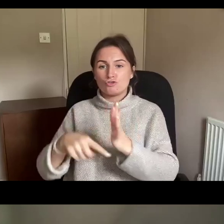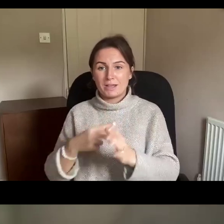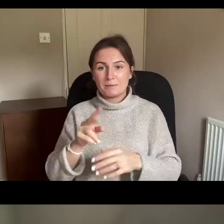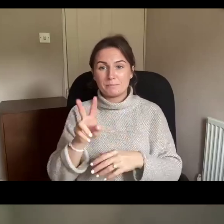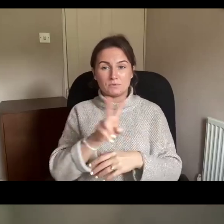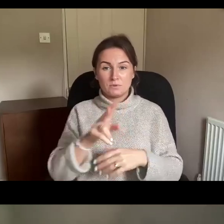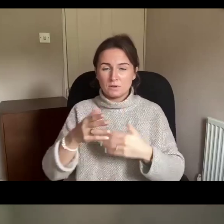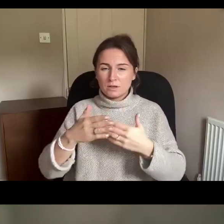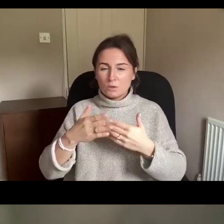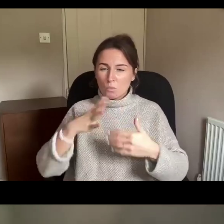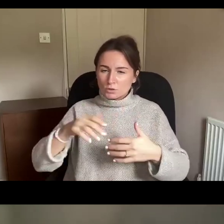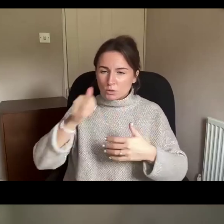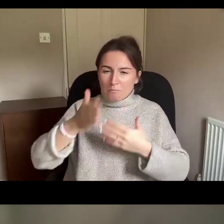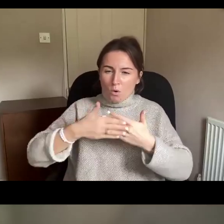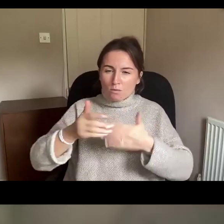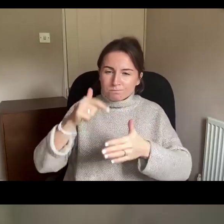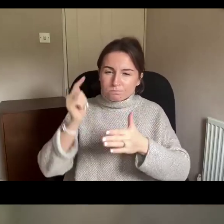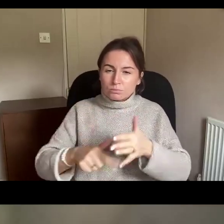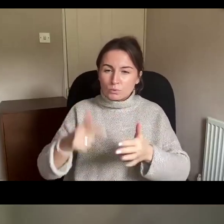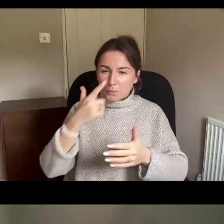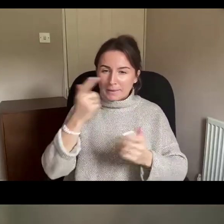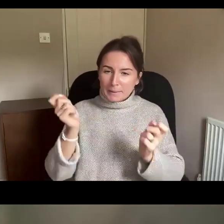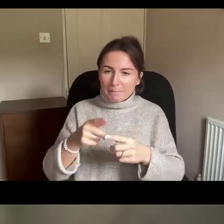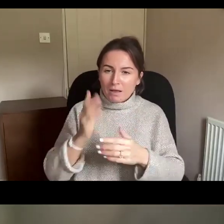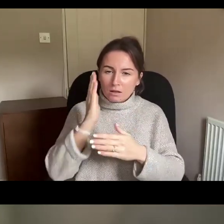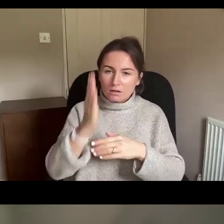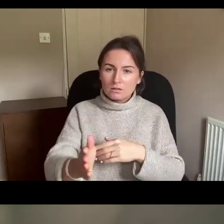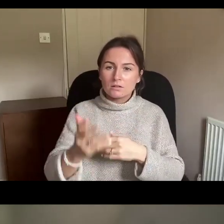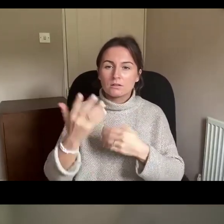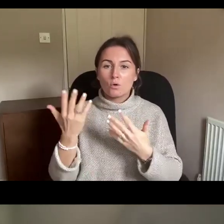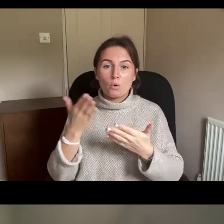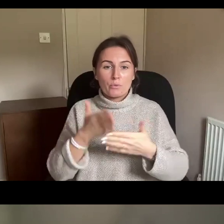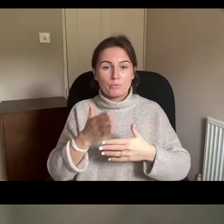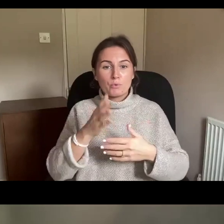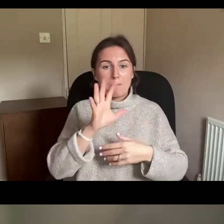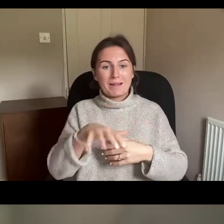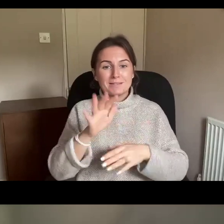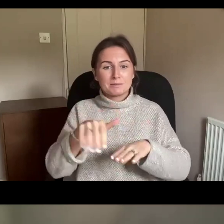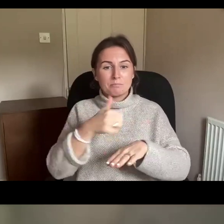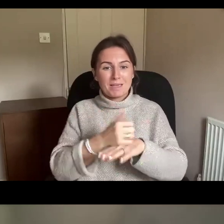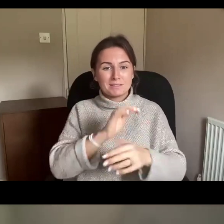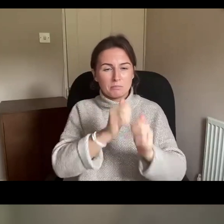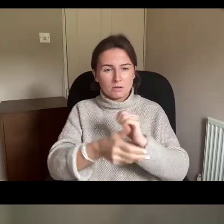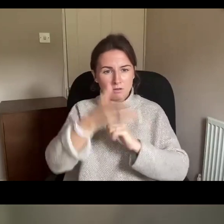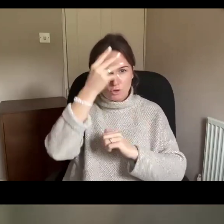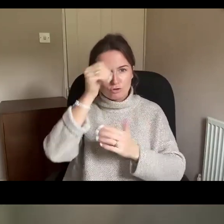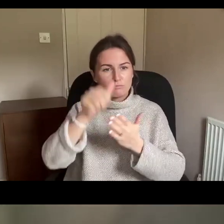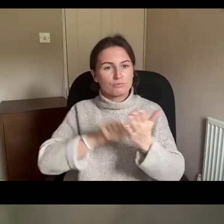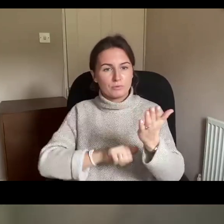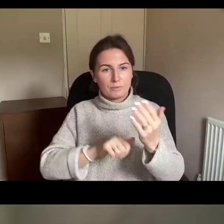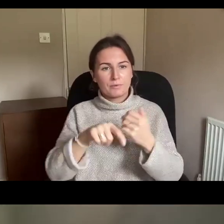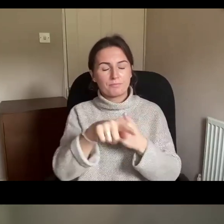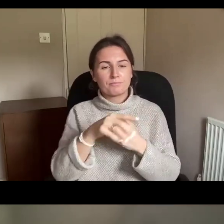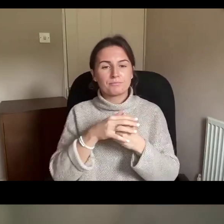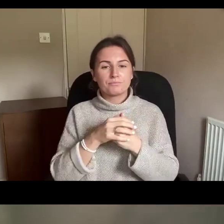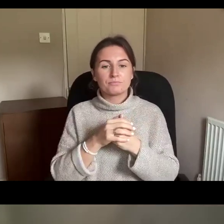for any further questions. You can email them directly or through the place-based peer learning program.